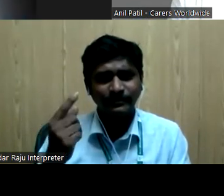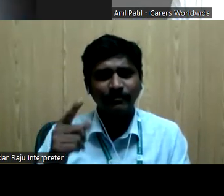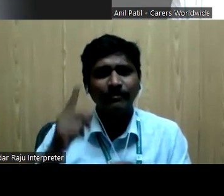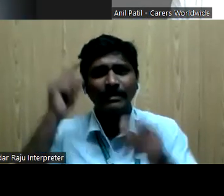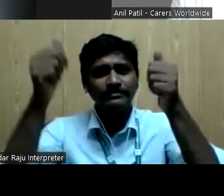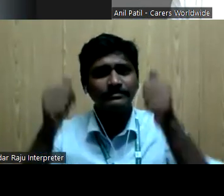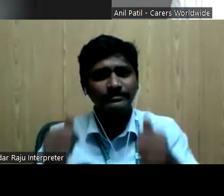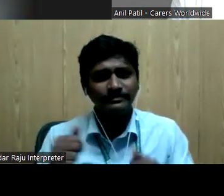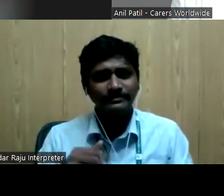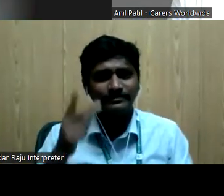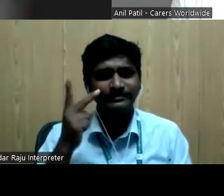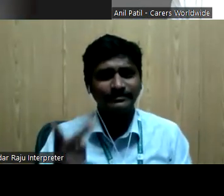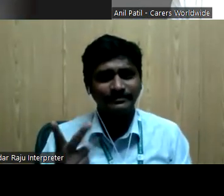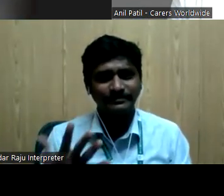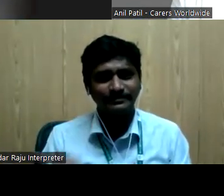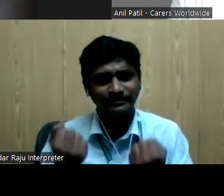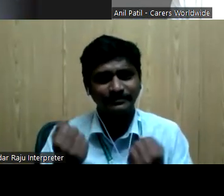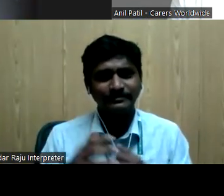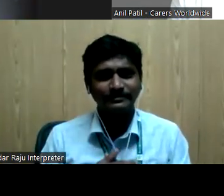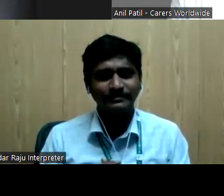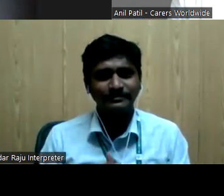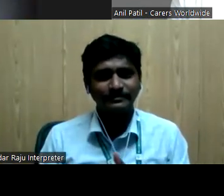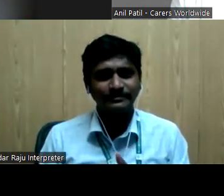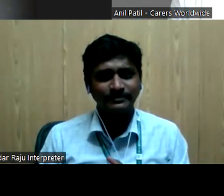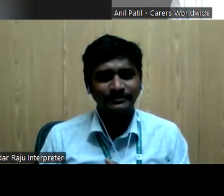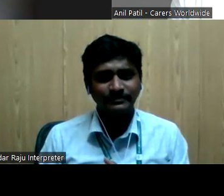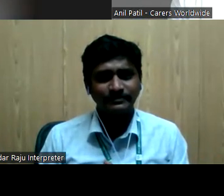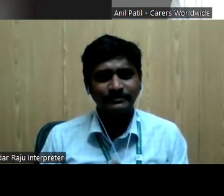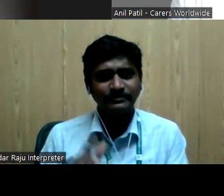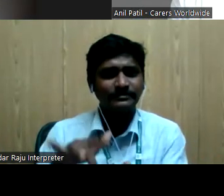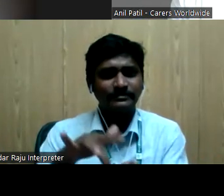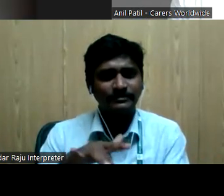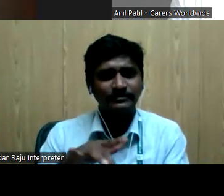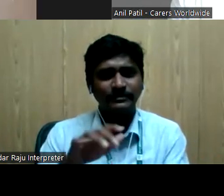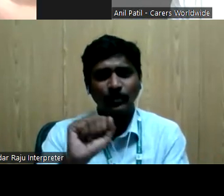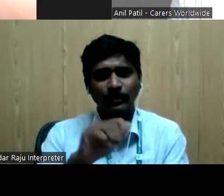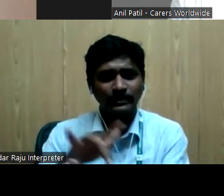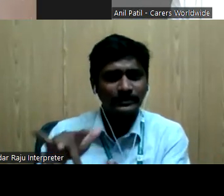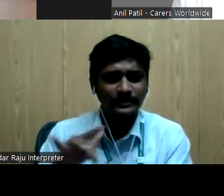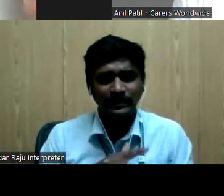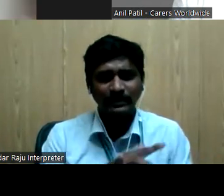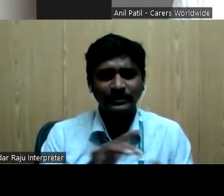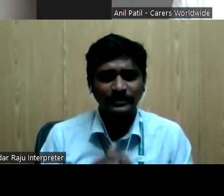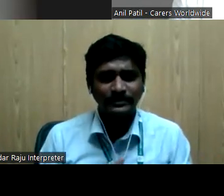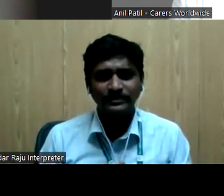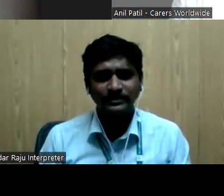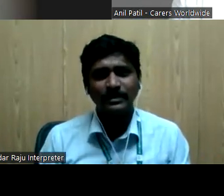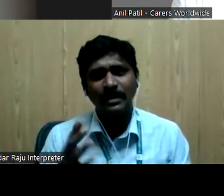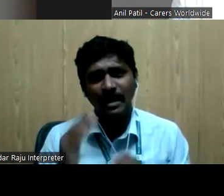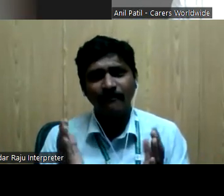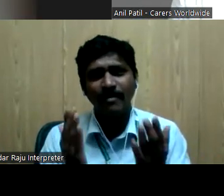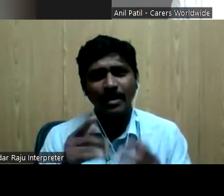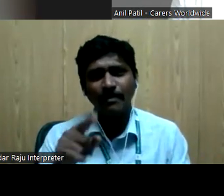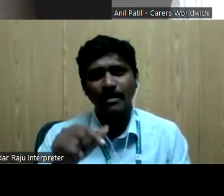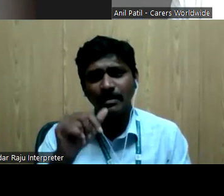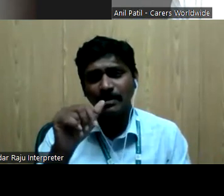results there. With regards to respite care centers, there are some respite care centers that are available in the country.